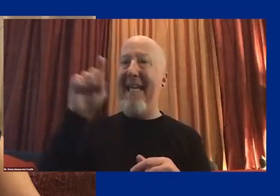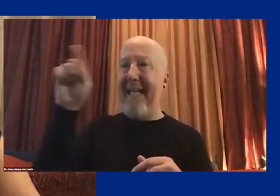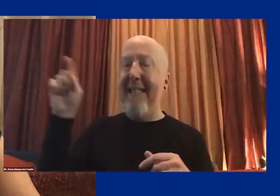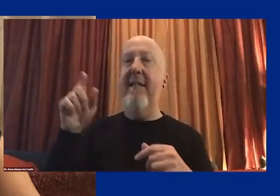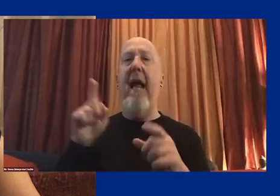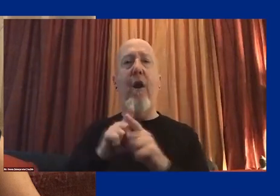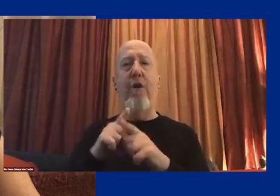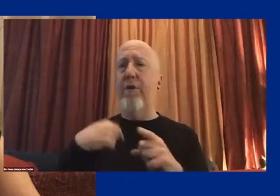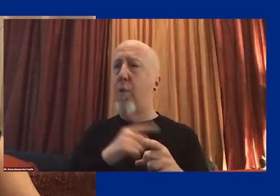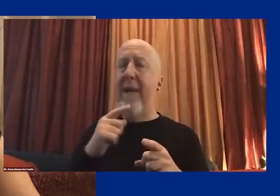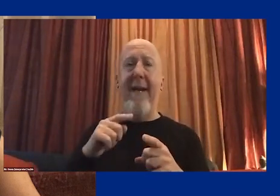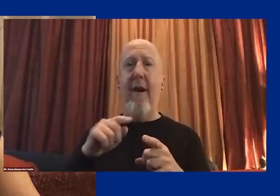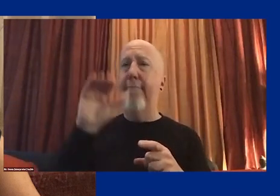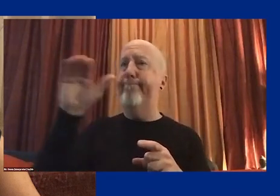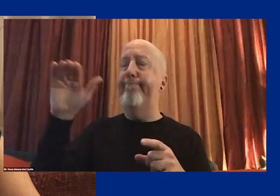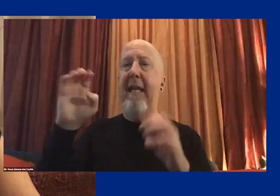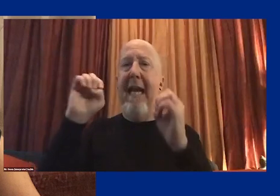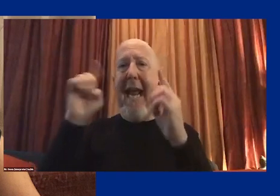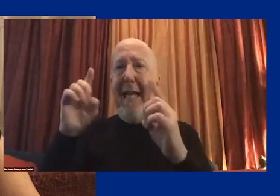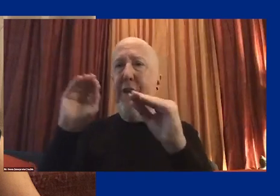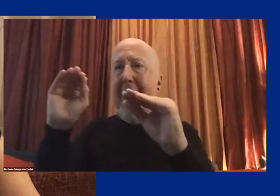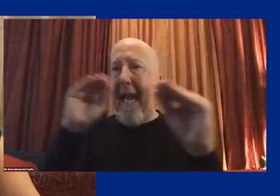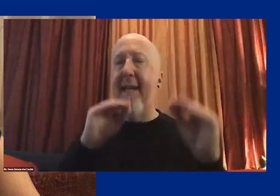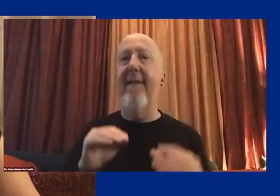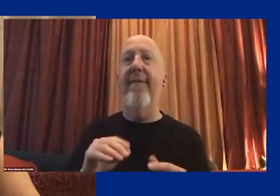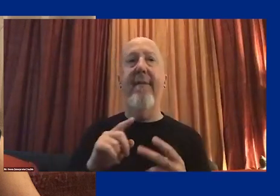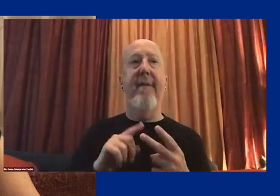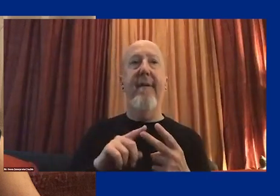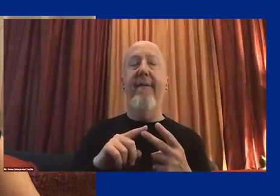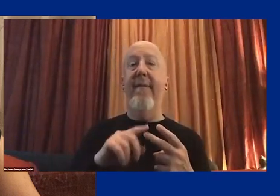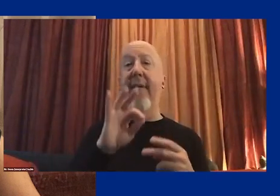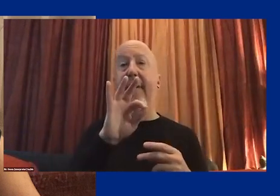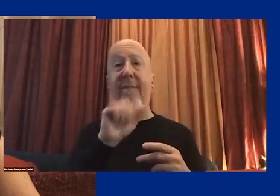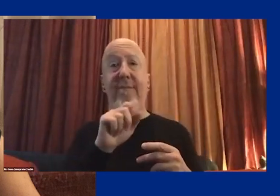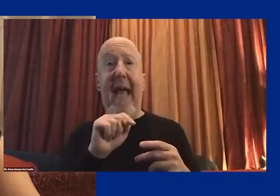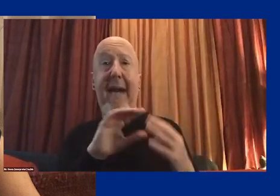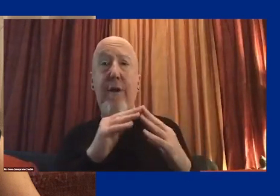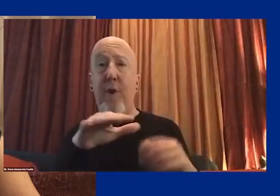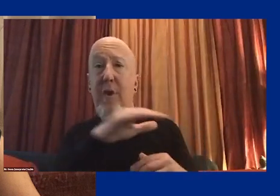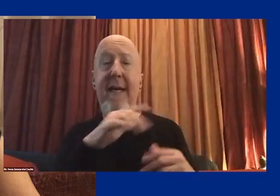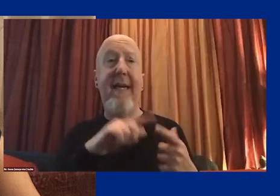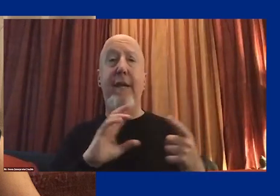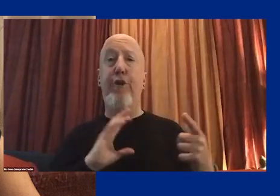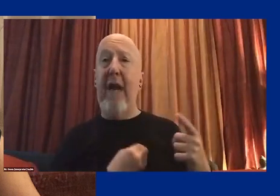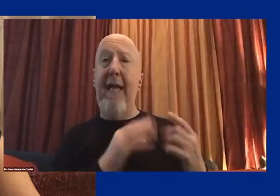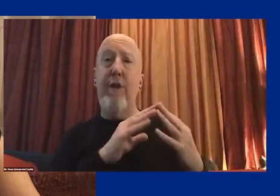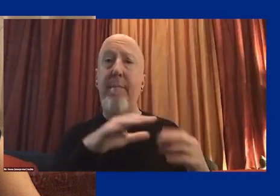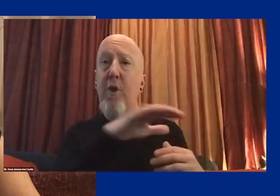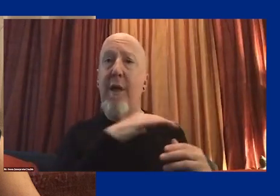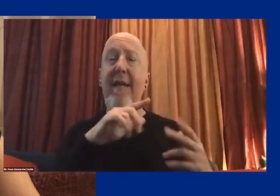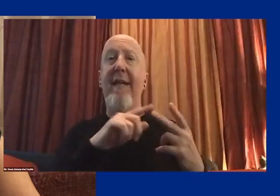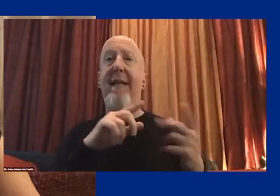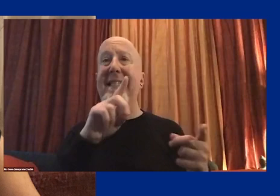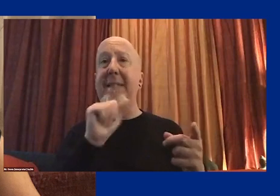educating. The fat community and the disabled community and trans community all have been